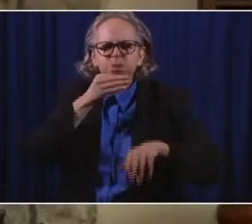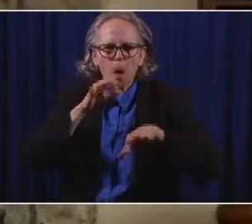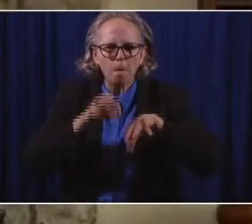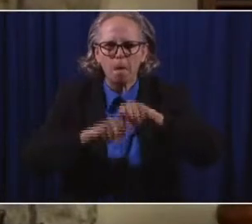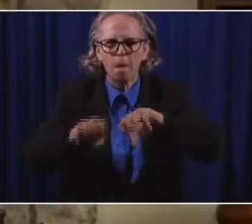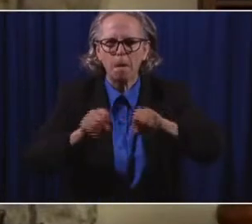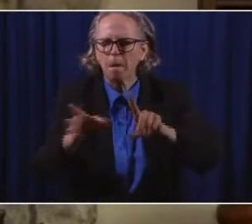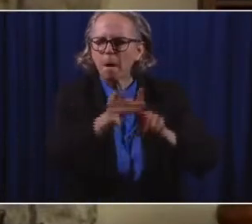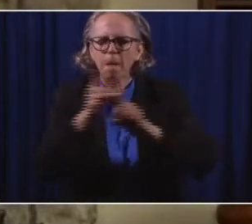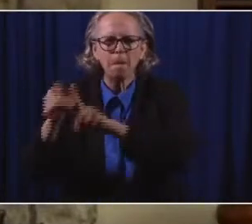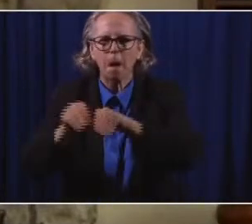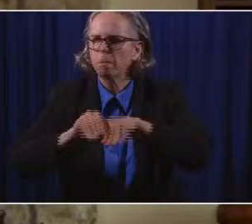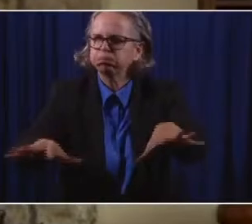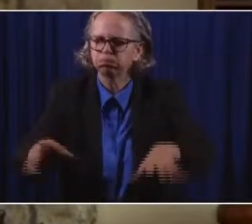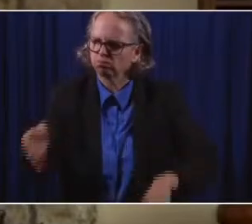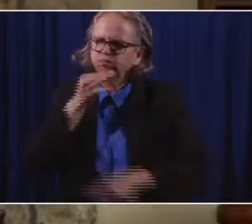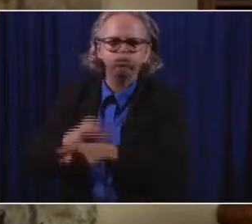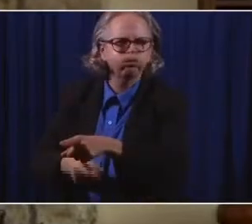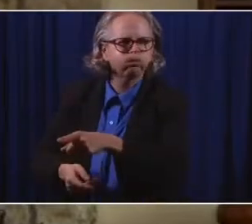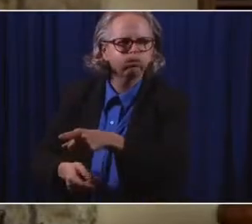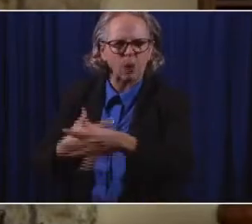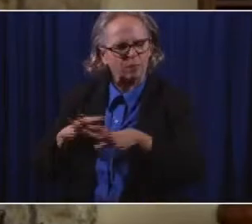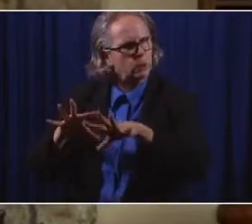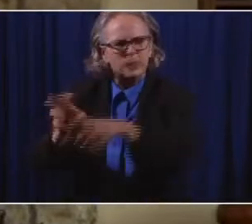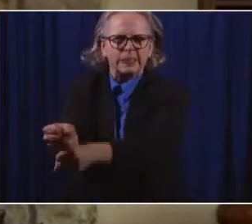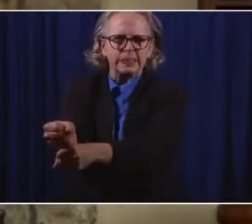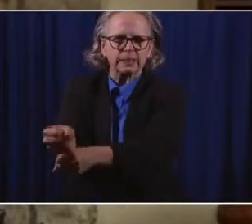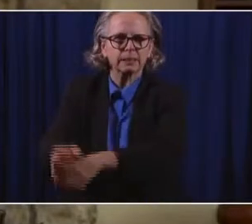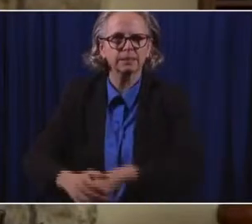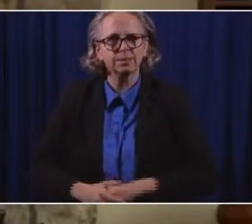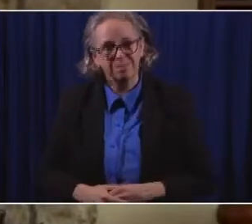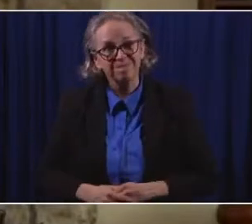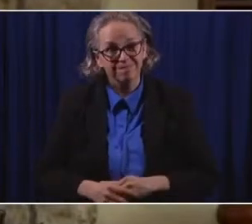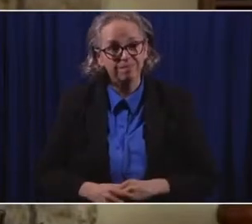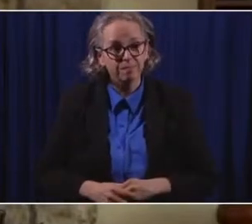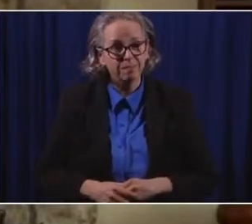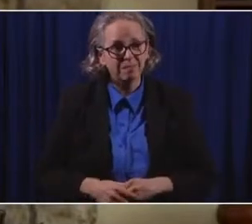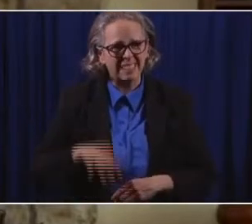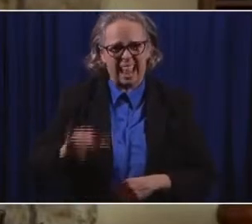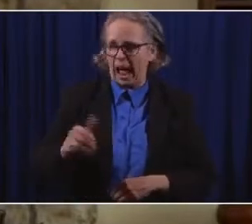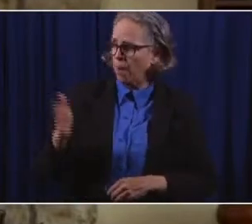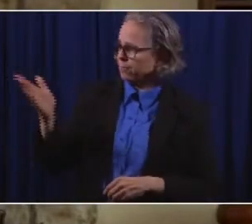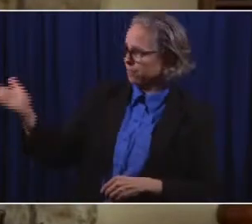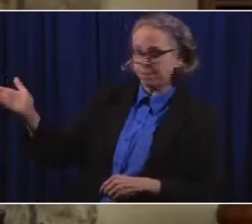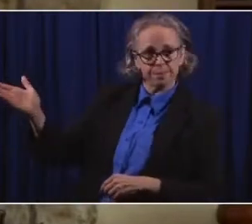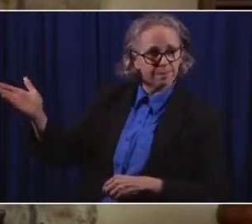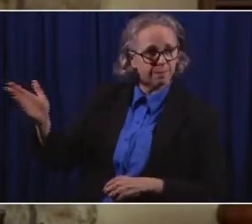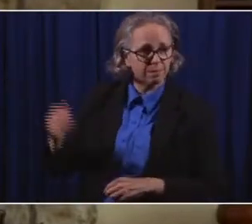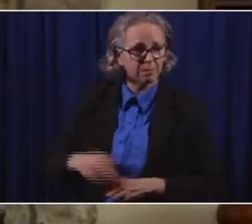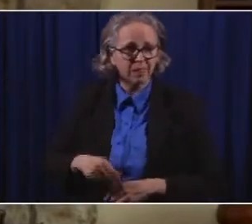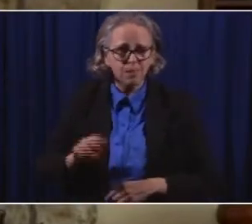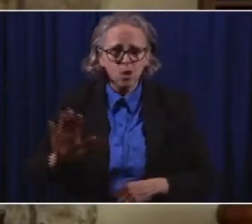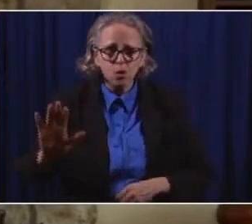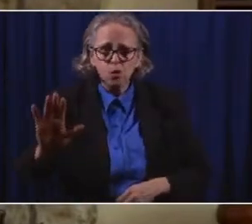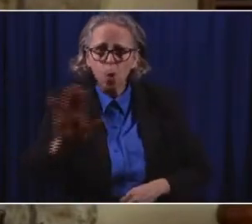If you're a county, Eric, let's look at that slide again. If you're a county with a high